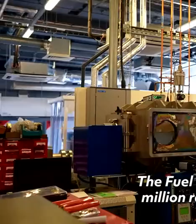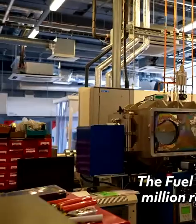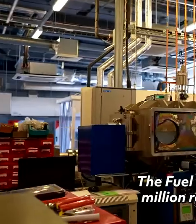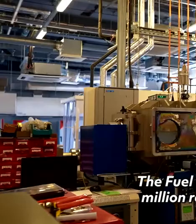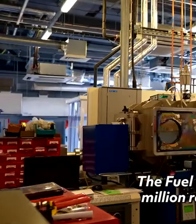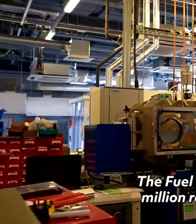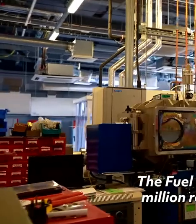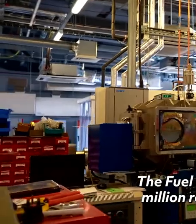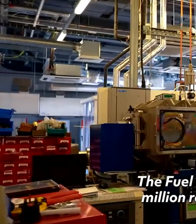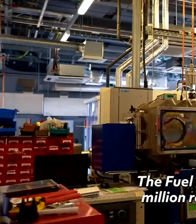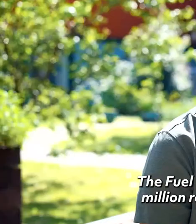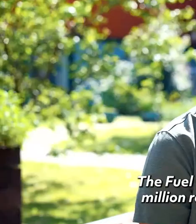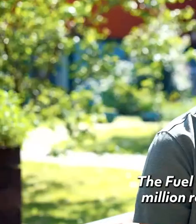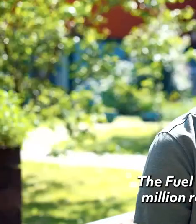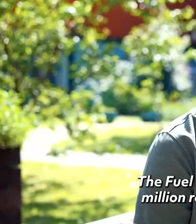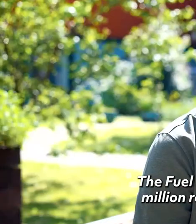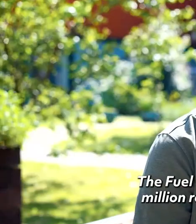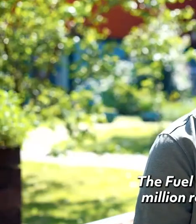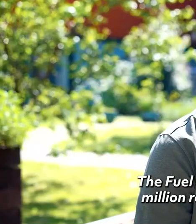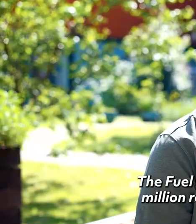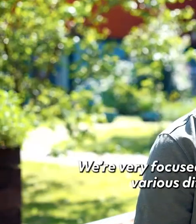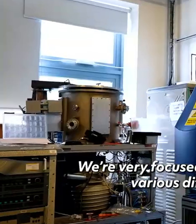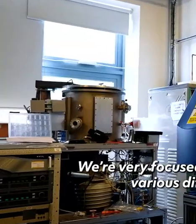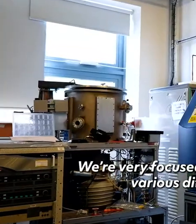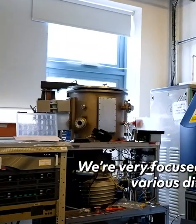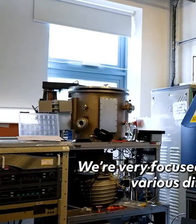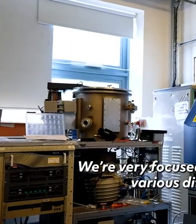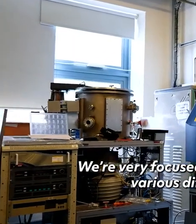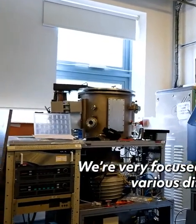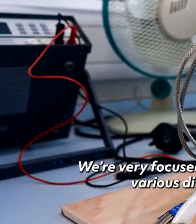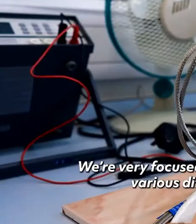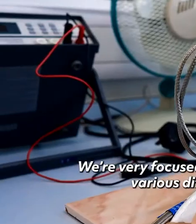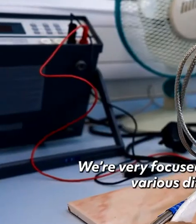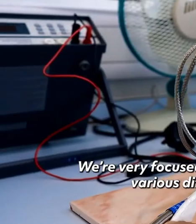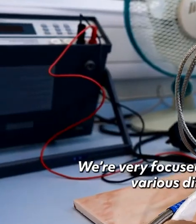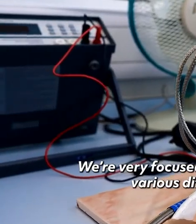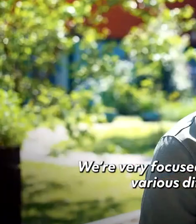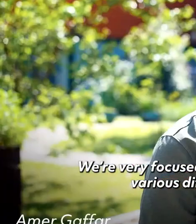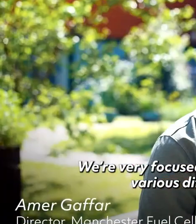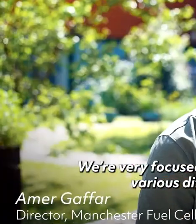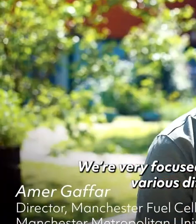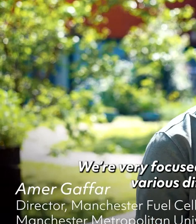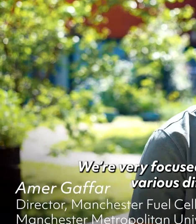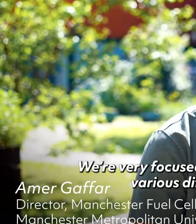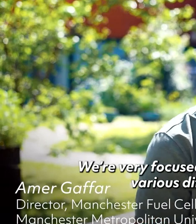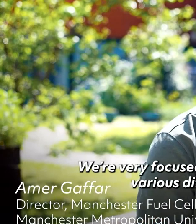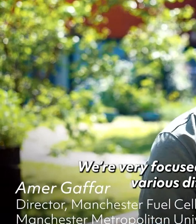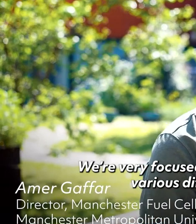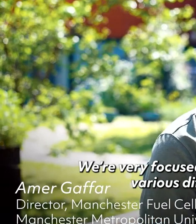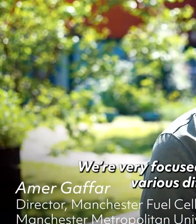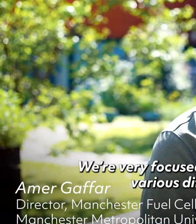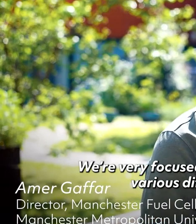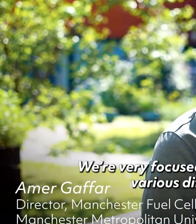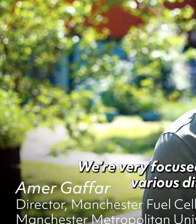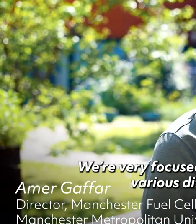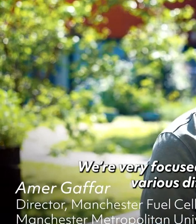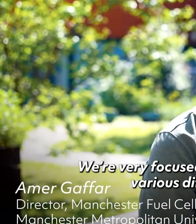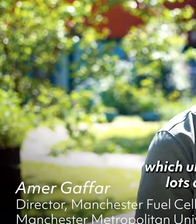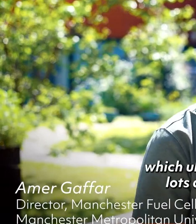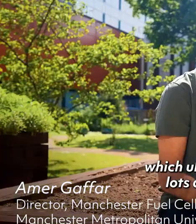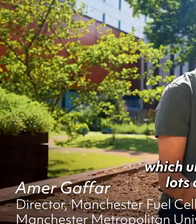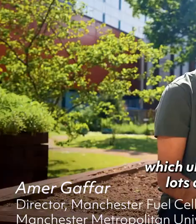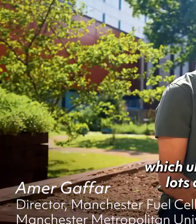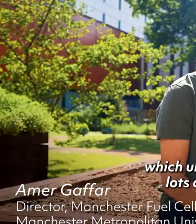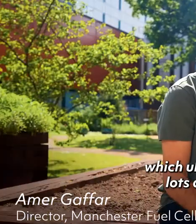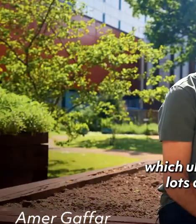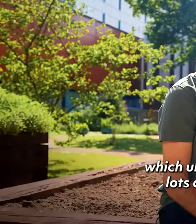Cell Centre is a £4.1 million research and innovation centre. We're very focused on green hydrogen, so we're working in various different projects on electrolysers,